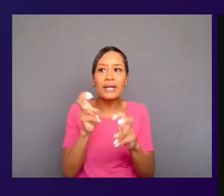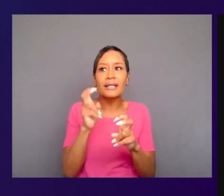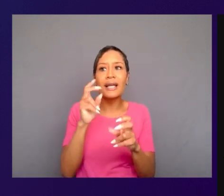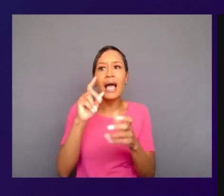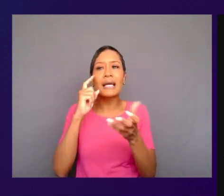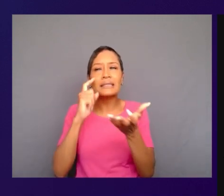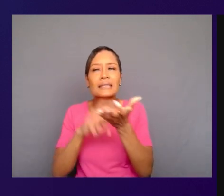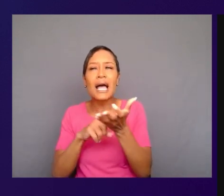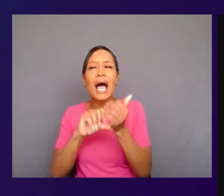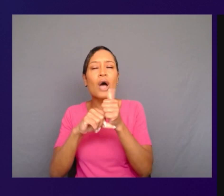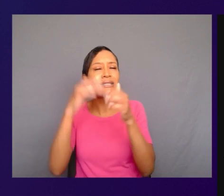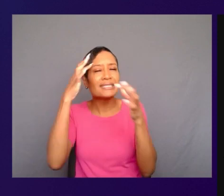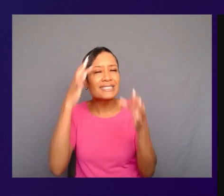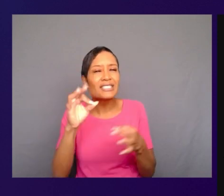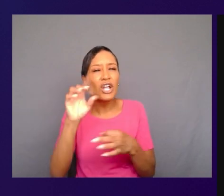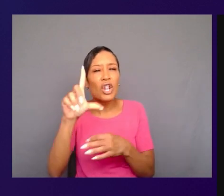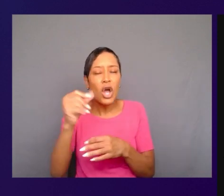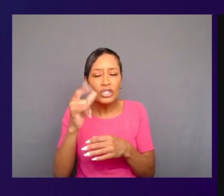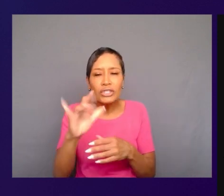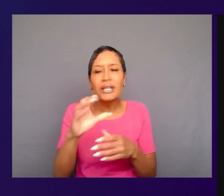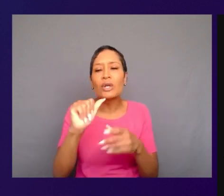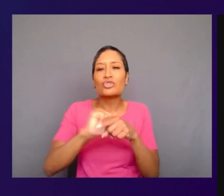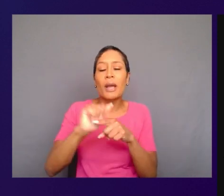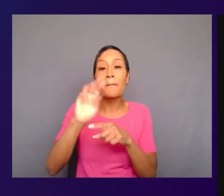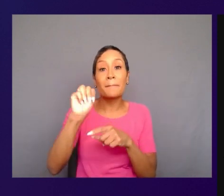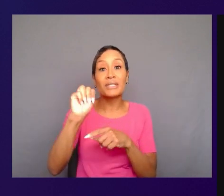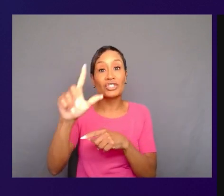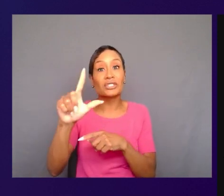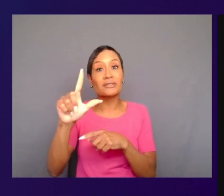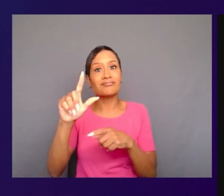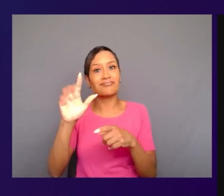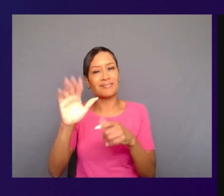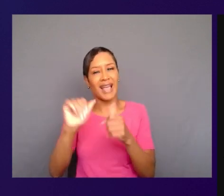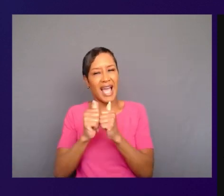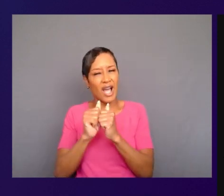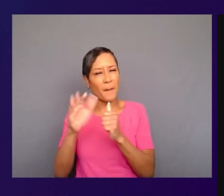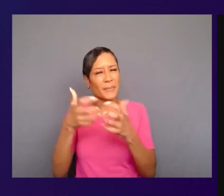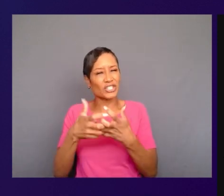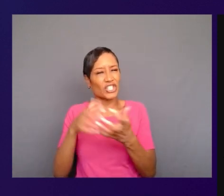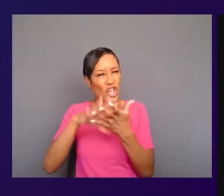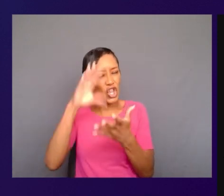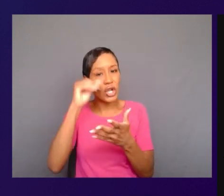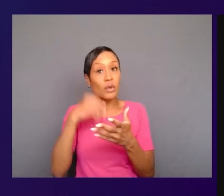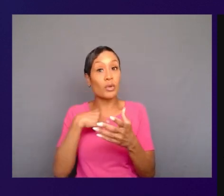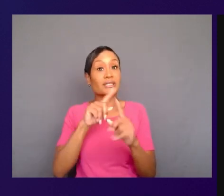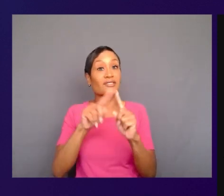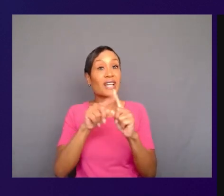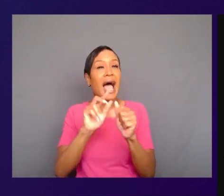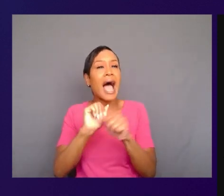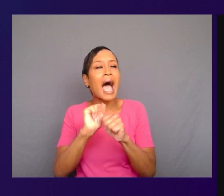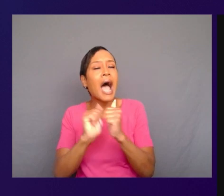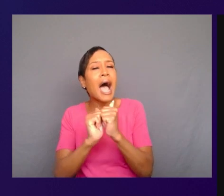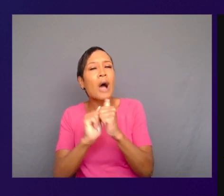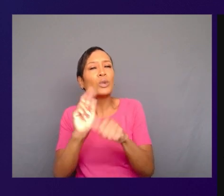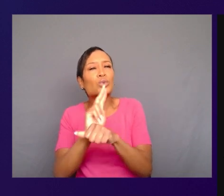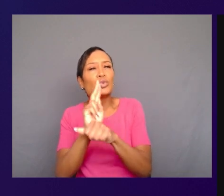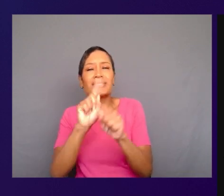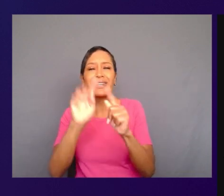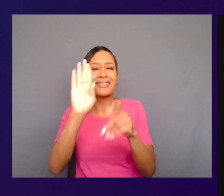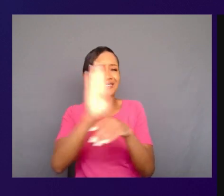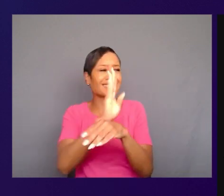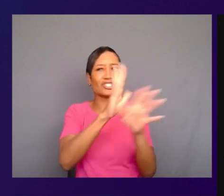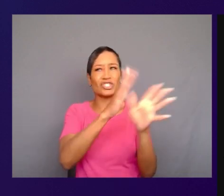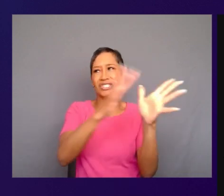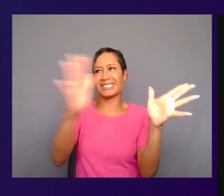decision logics, or training machine learning models. We have learned some really innovative use cases on how customers across industries are putting cold data